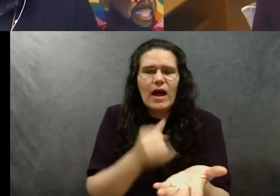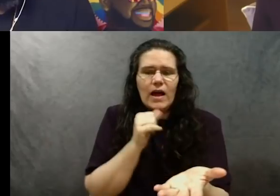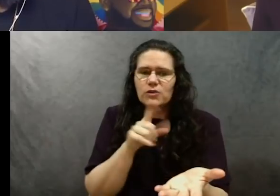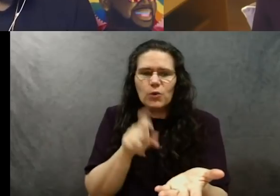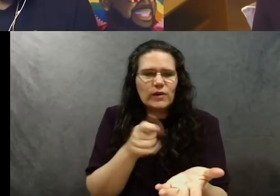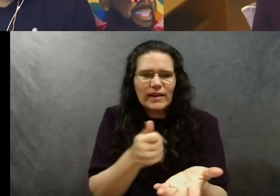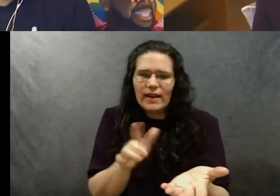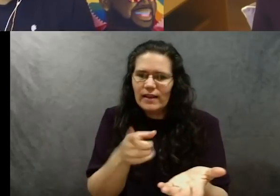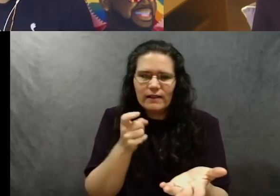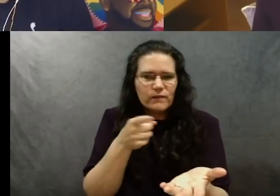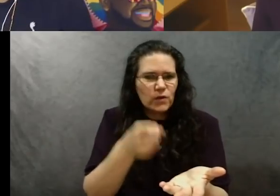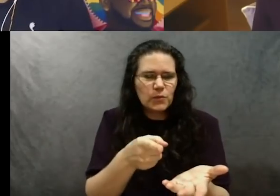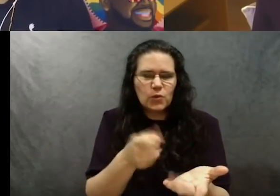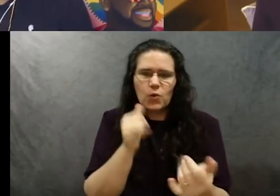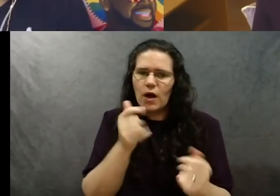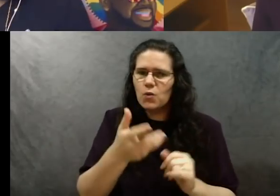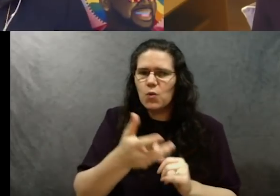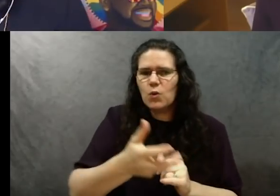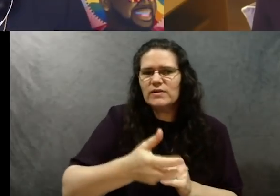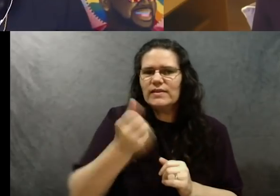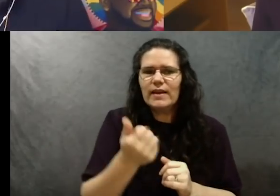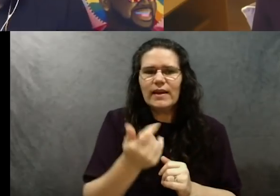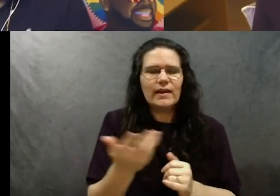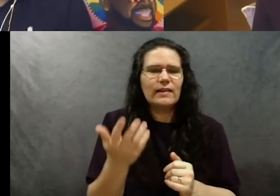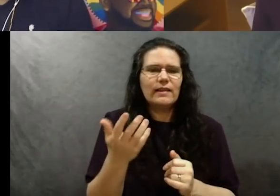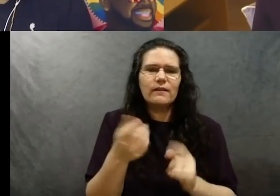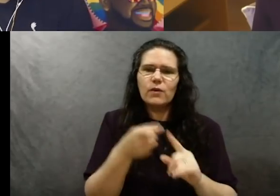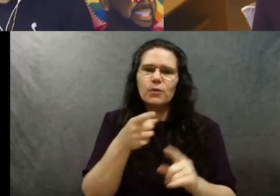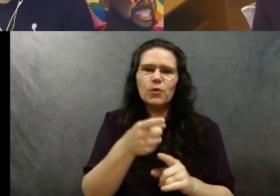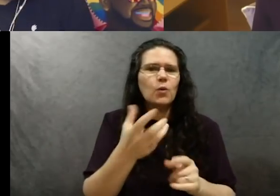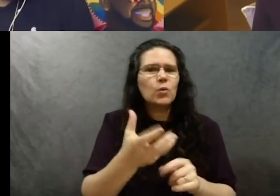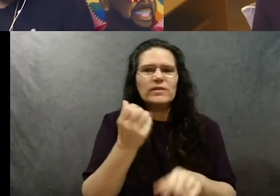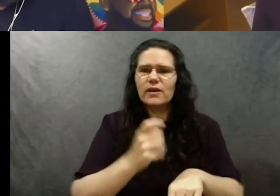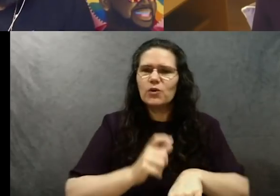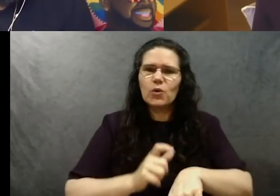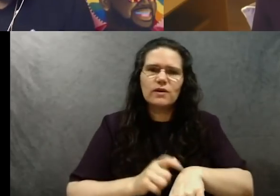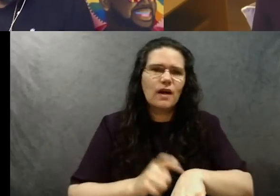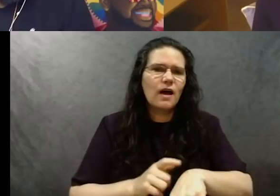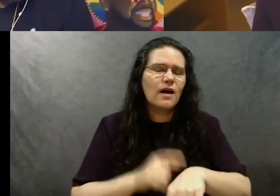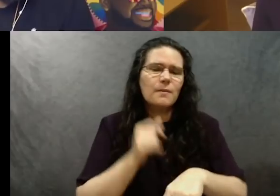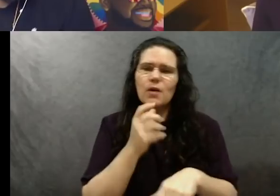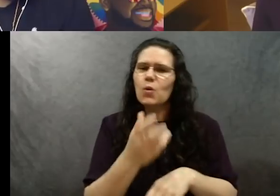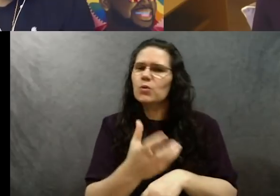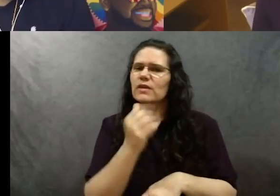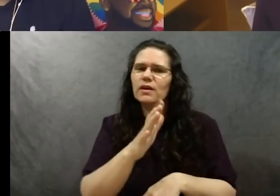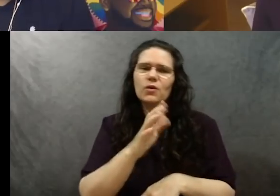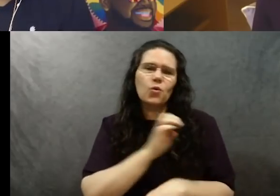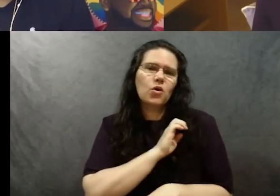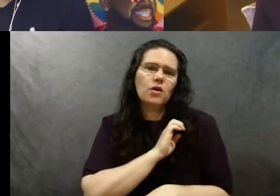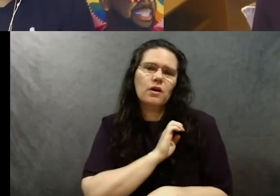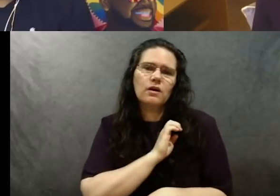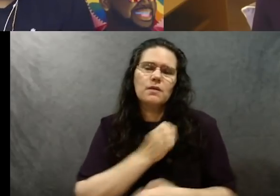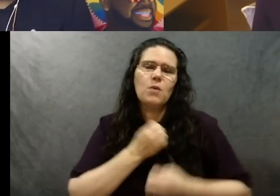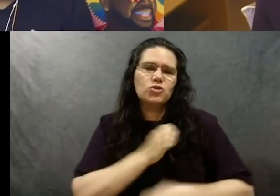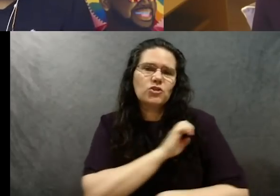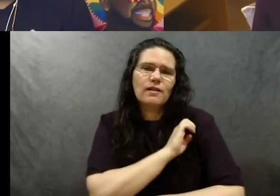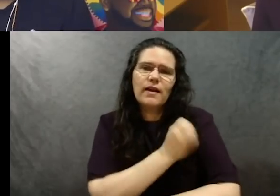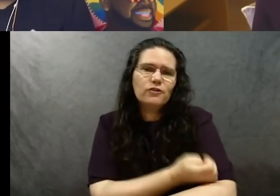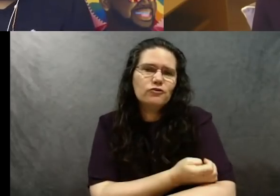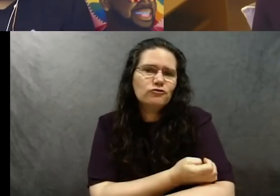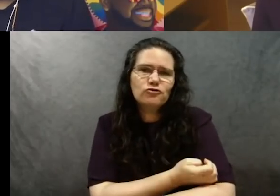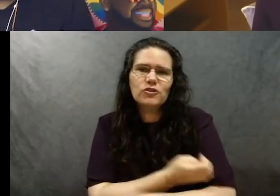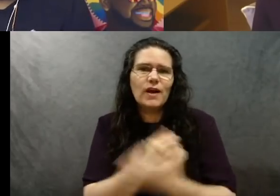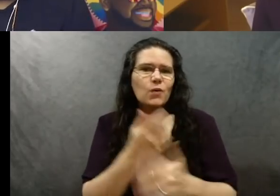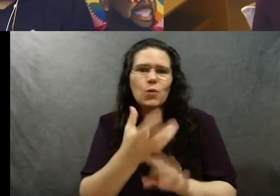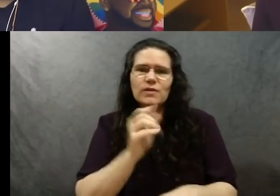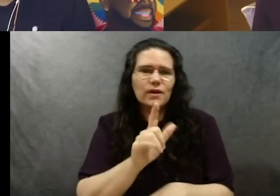anything away. I'm not here to take your time, to take your emotional energy or labor. I'm here just taking care of